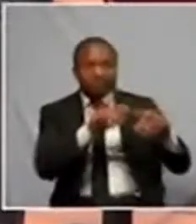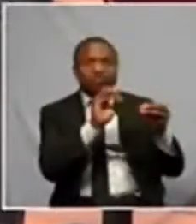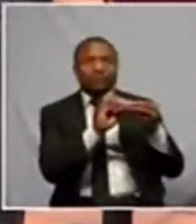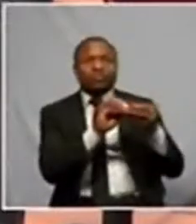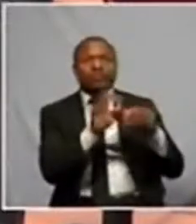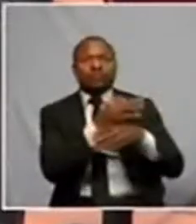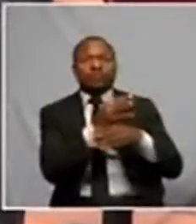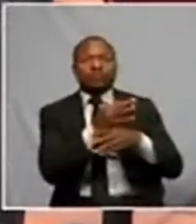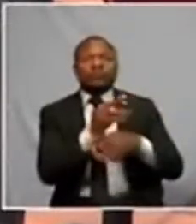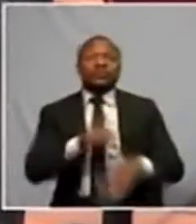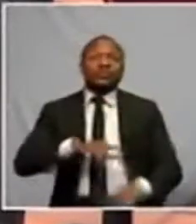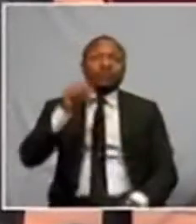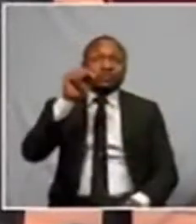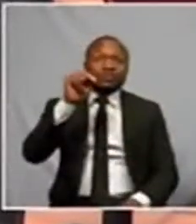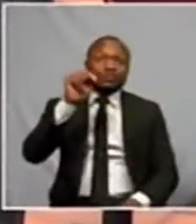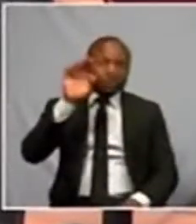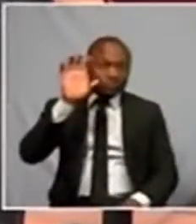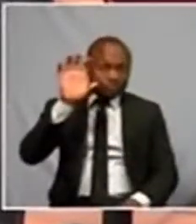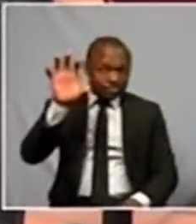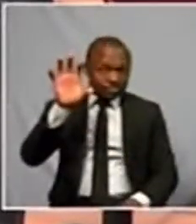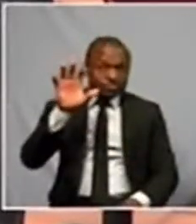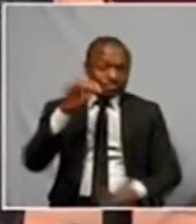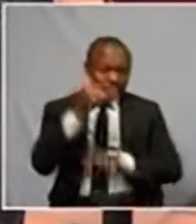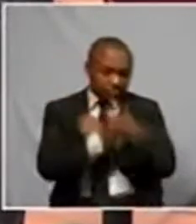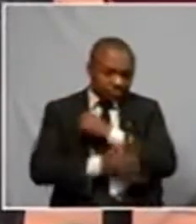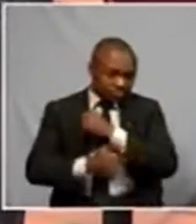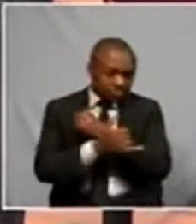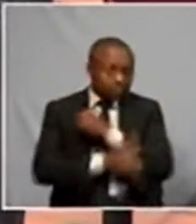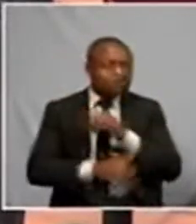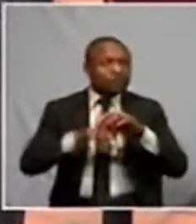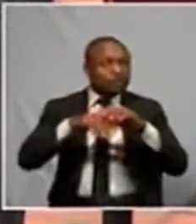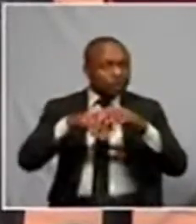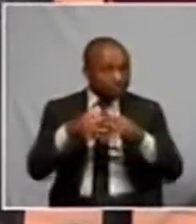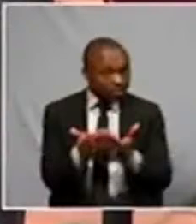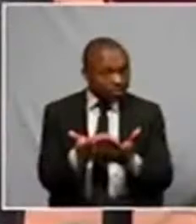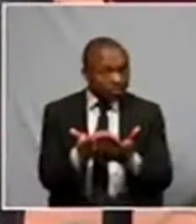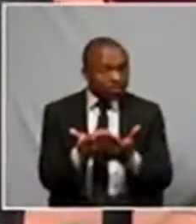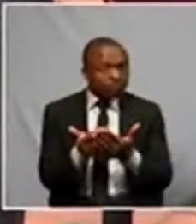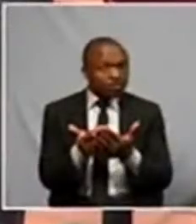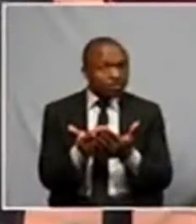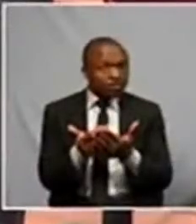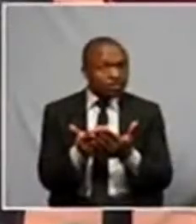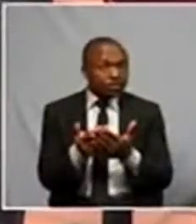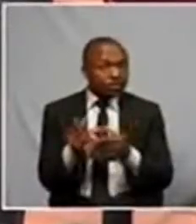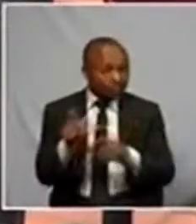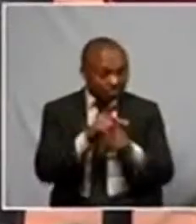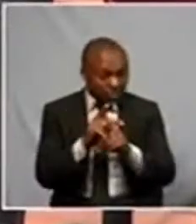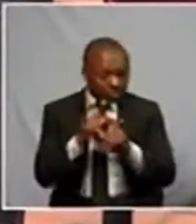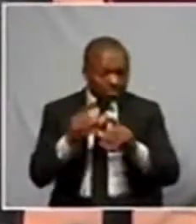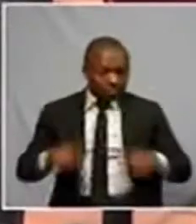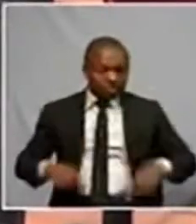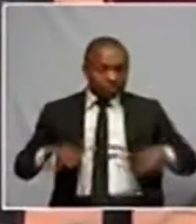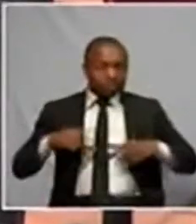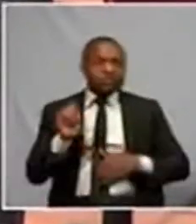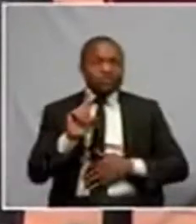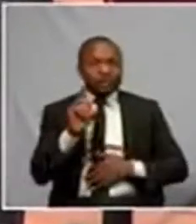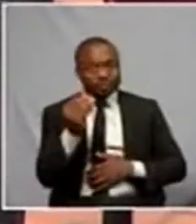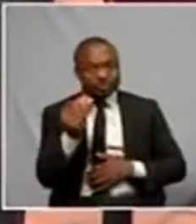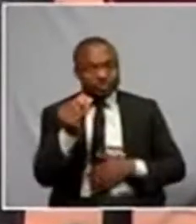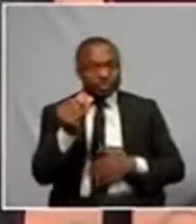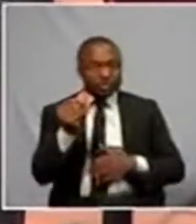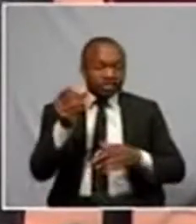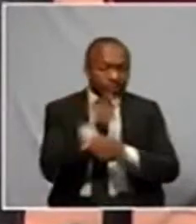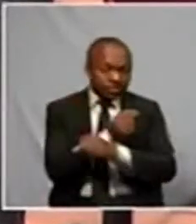country. How possible are we going to take care of the lives, and where will that money come from? Thank